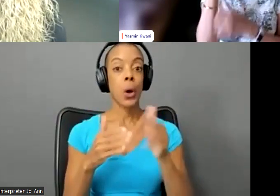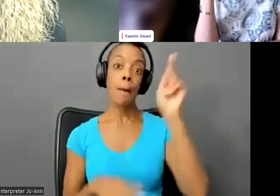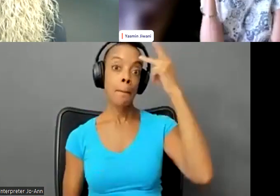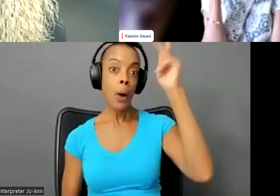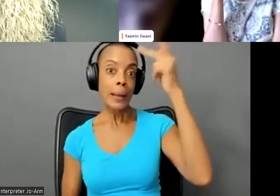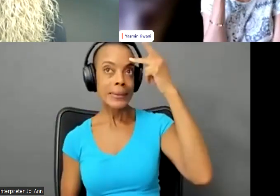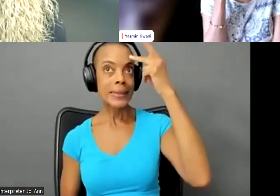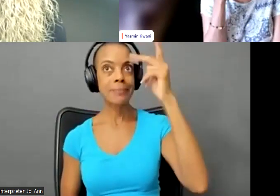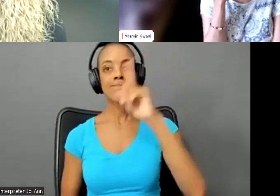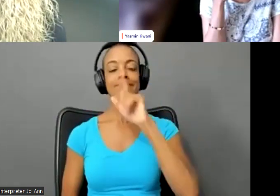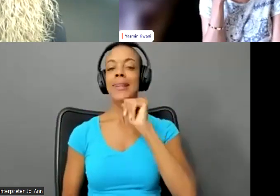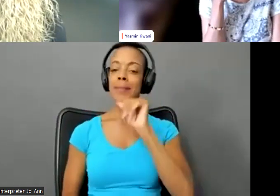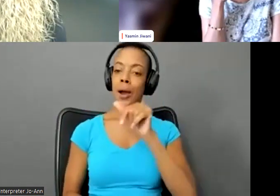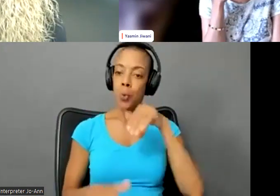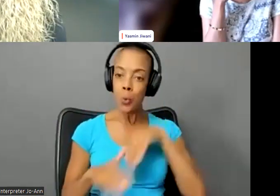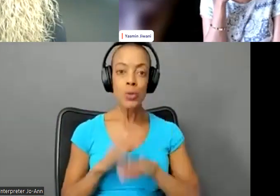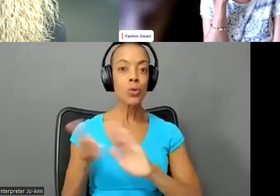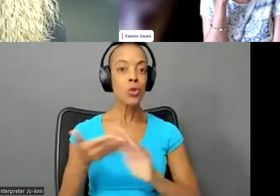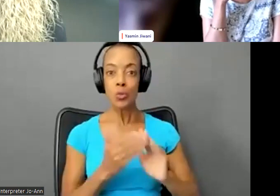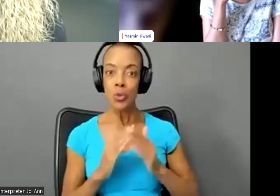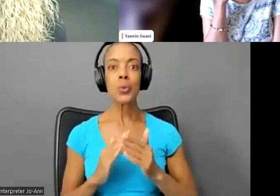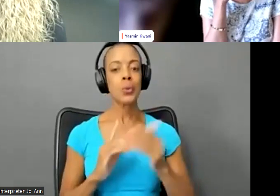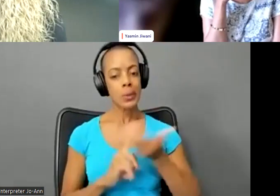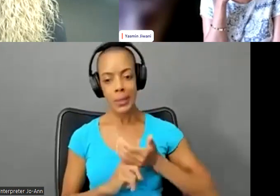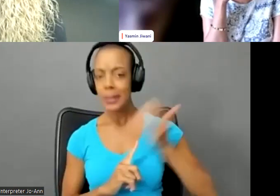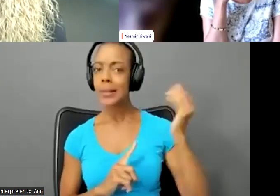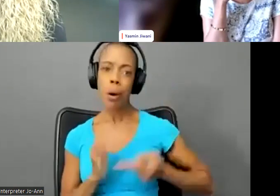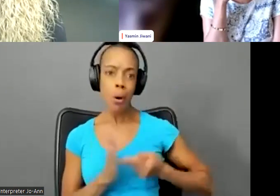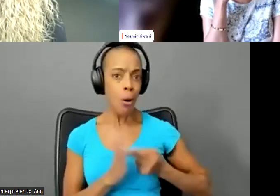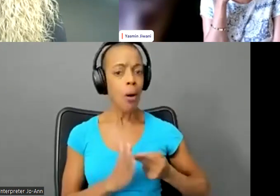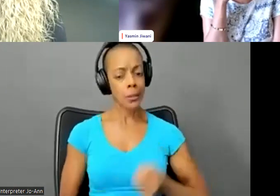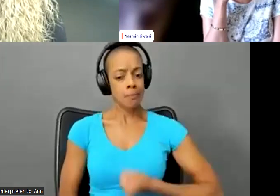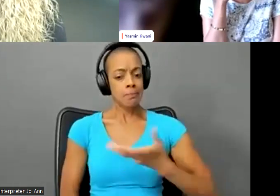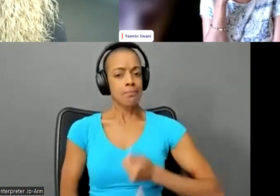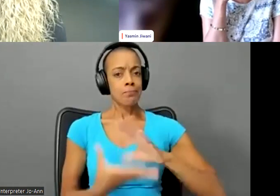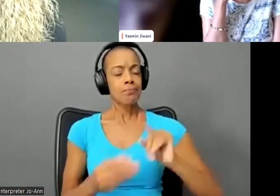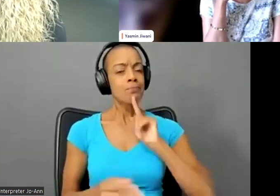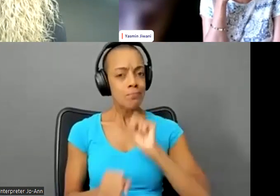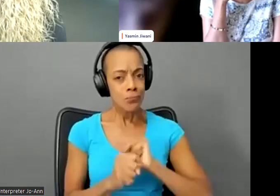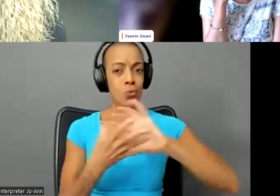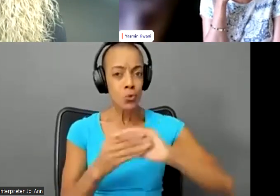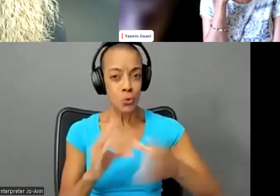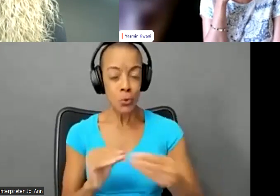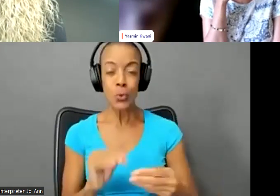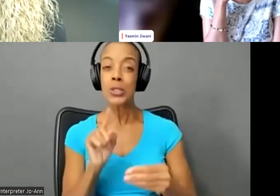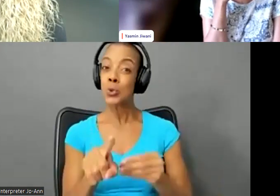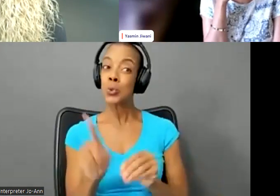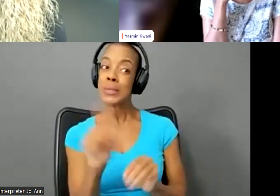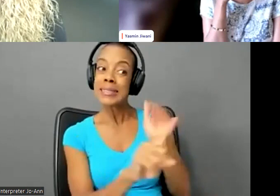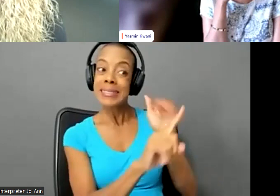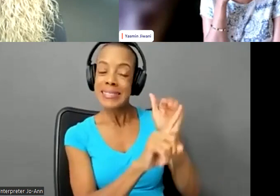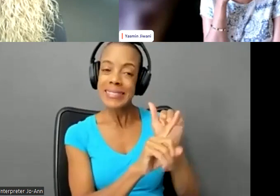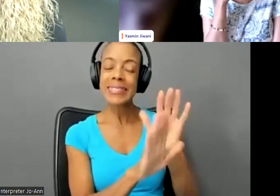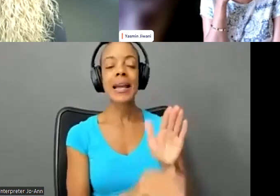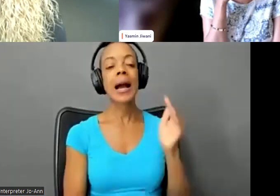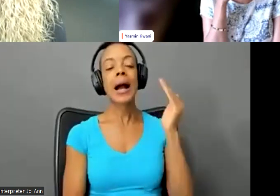into the community and telling stories in a really responsible way, reminding them, I know you want to get this right.